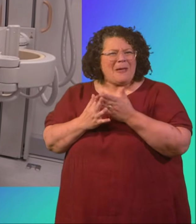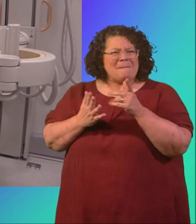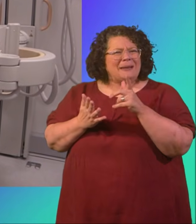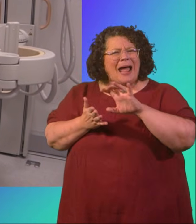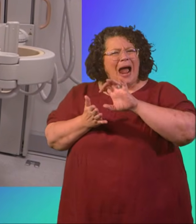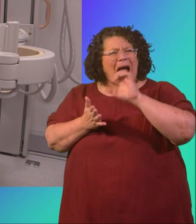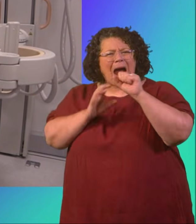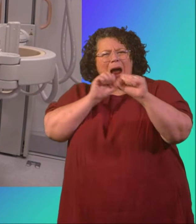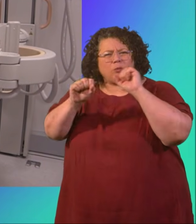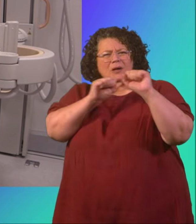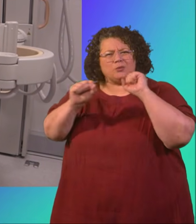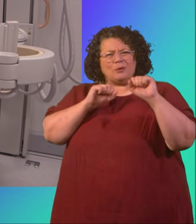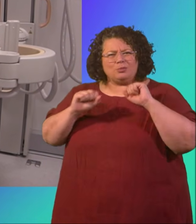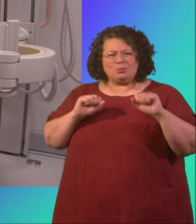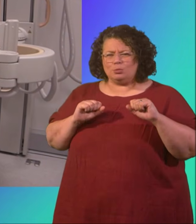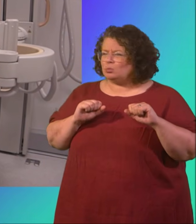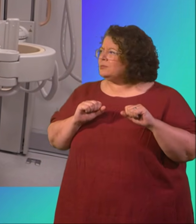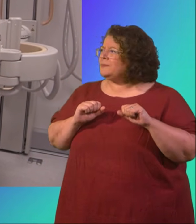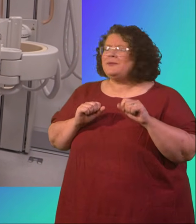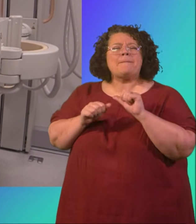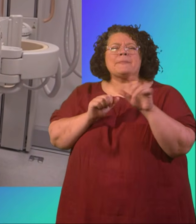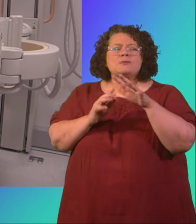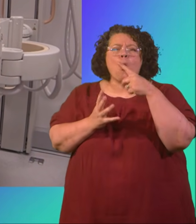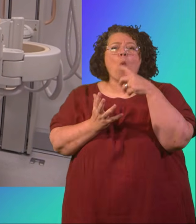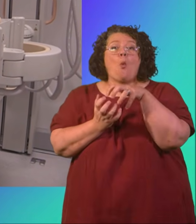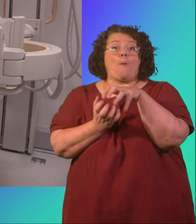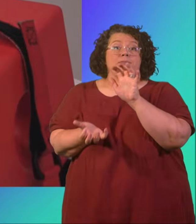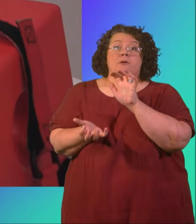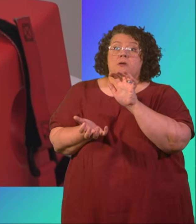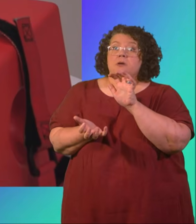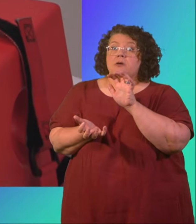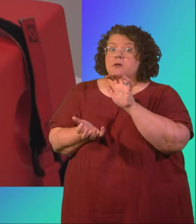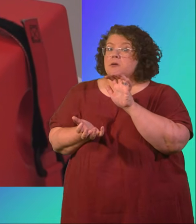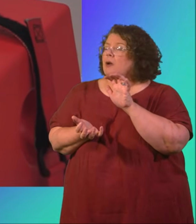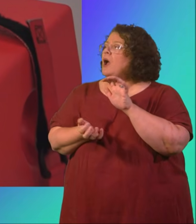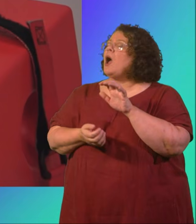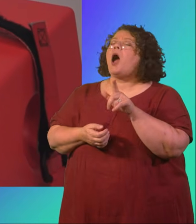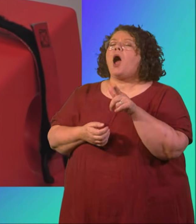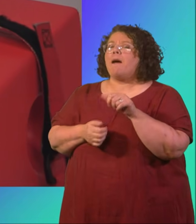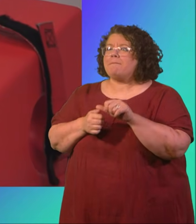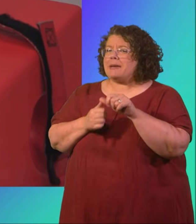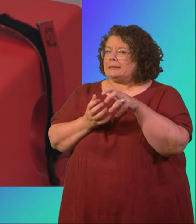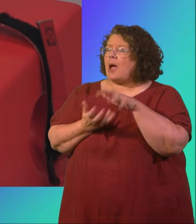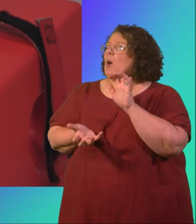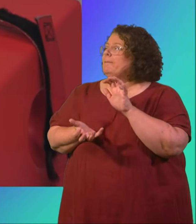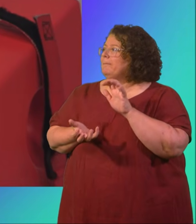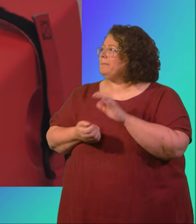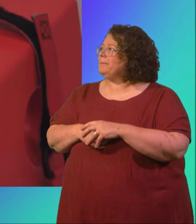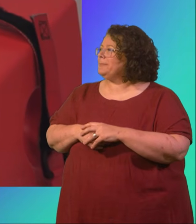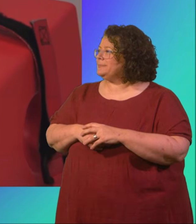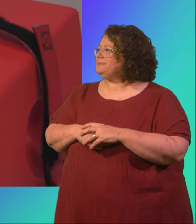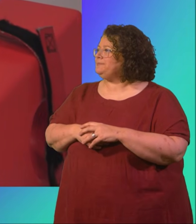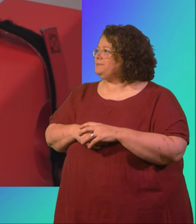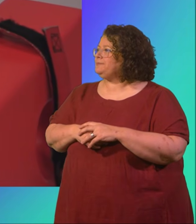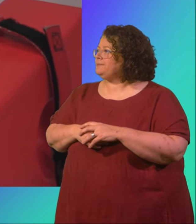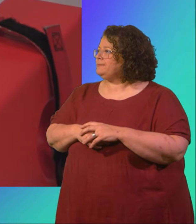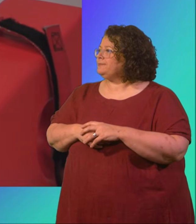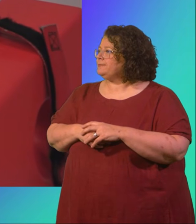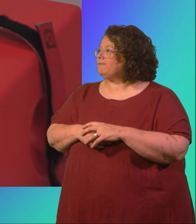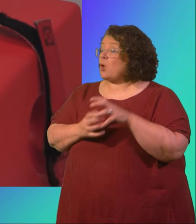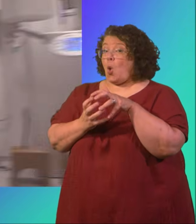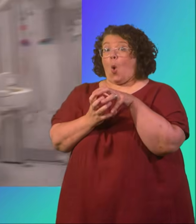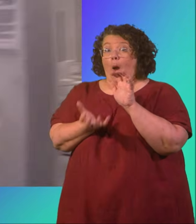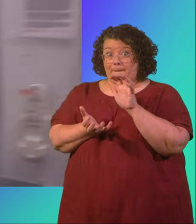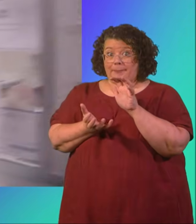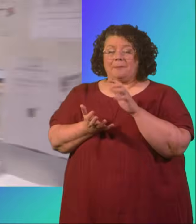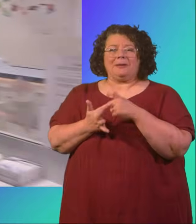out. So what we're going to ask you to do is open your mouth a little bit for us now. Yeah, that's probably a better idea. With his mouth open, the